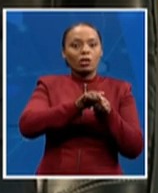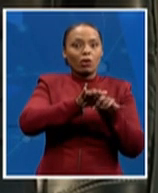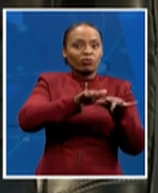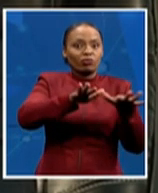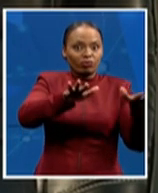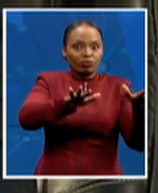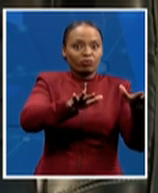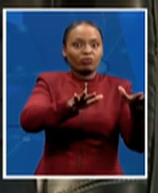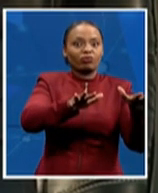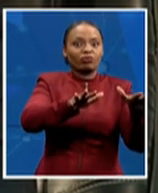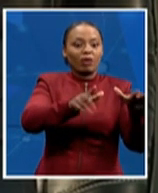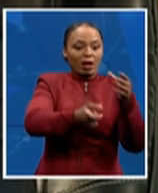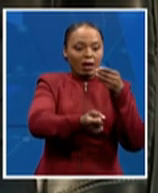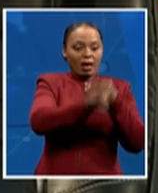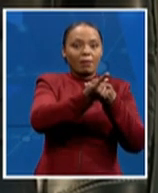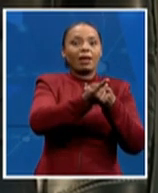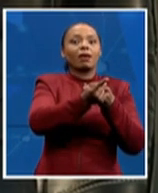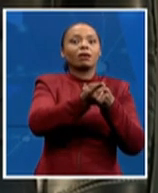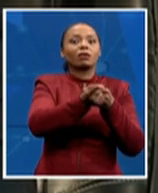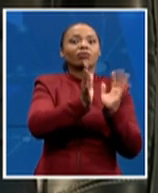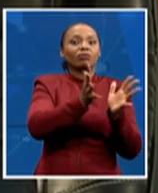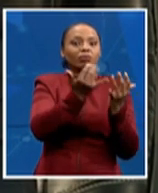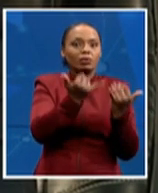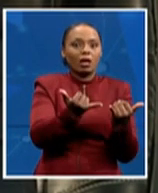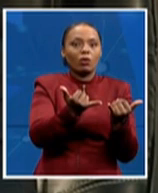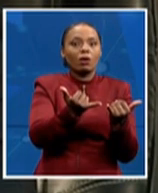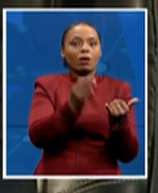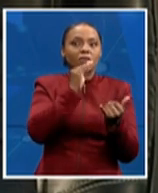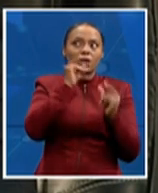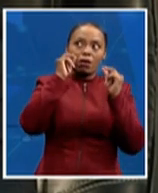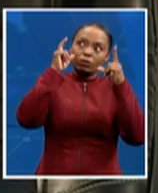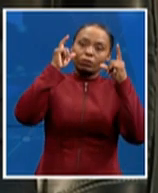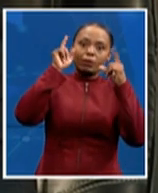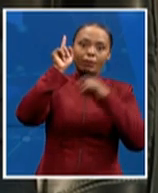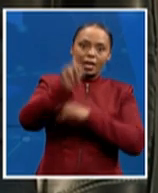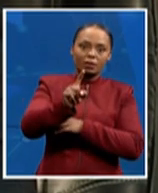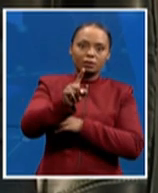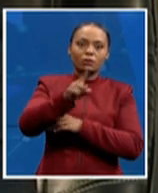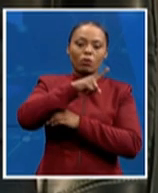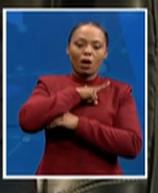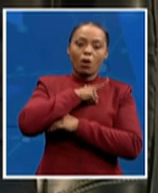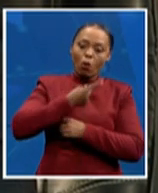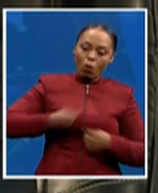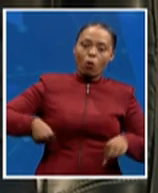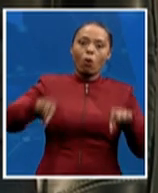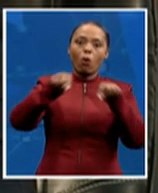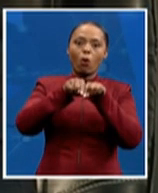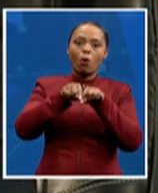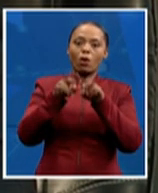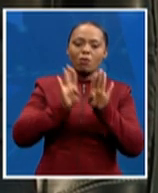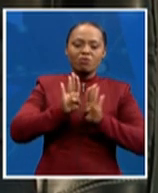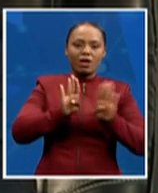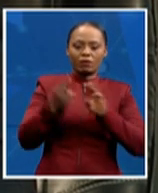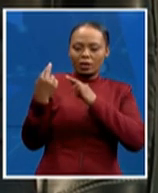strong signal to all of us to behave responsibly and observe all COVID-19